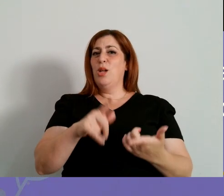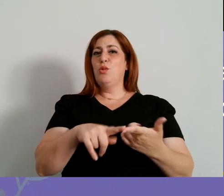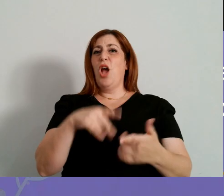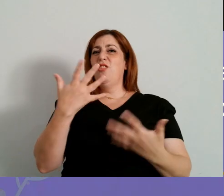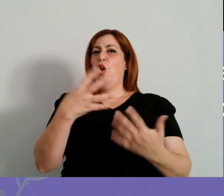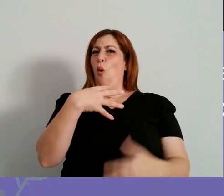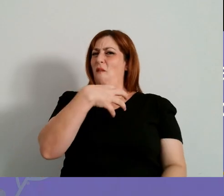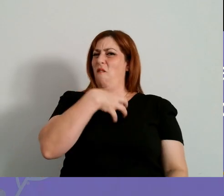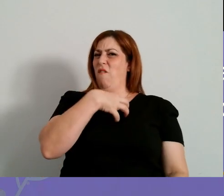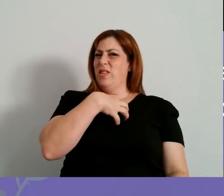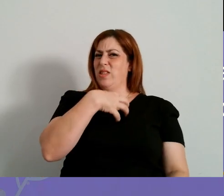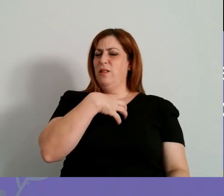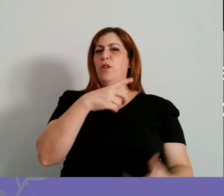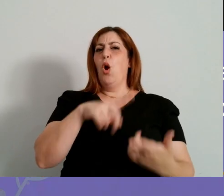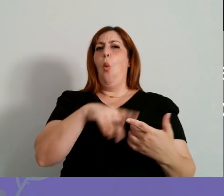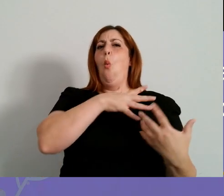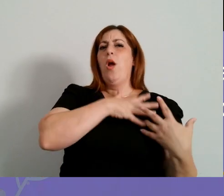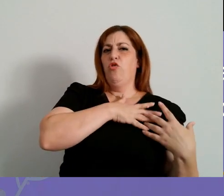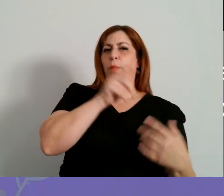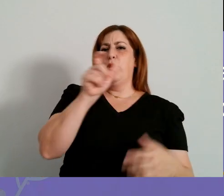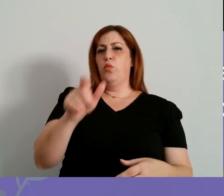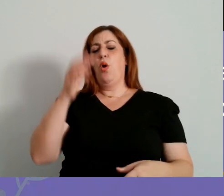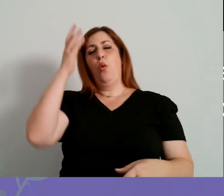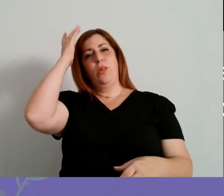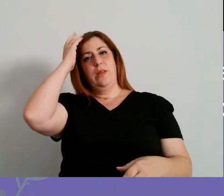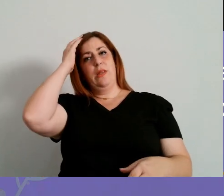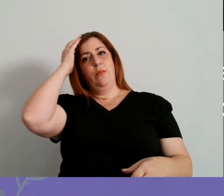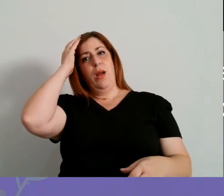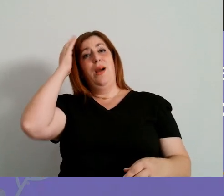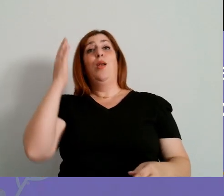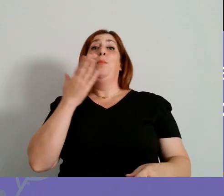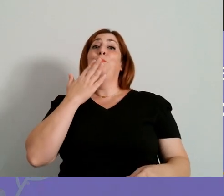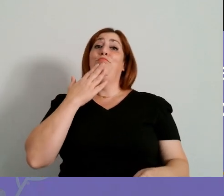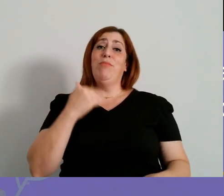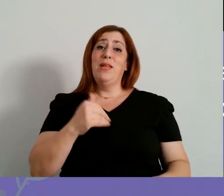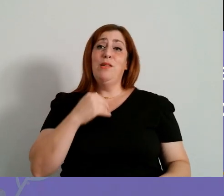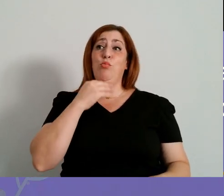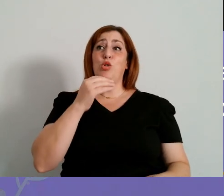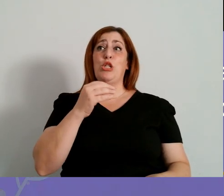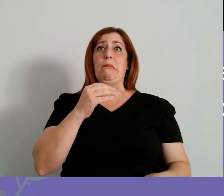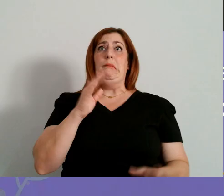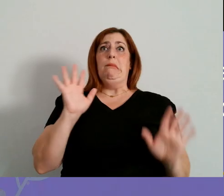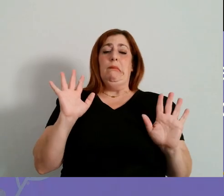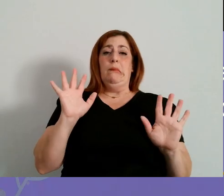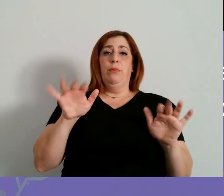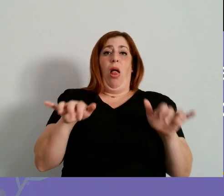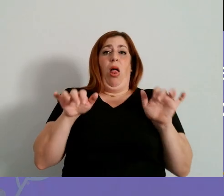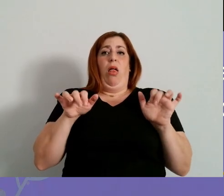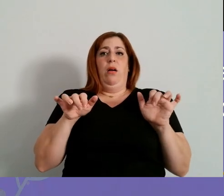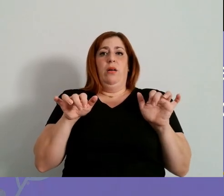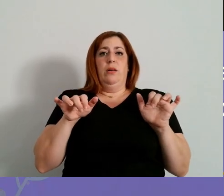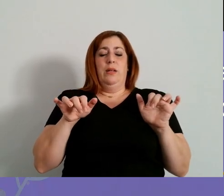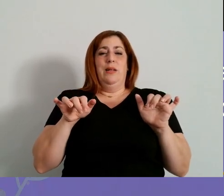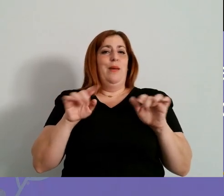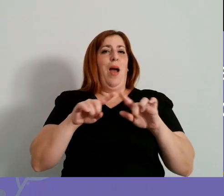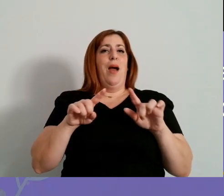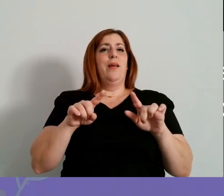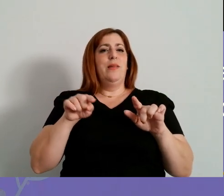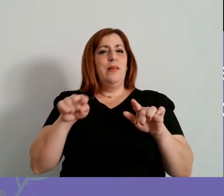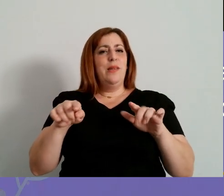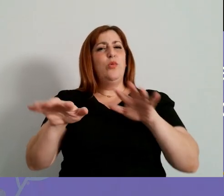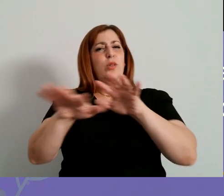person or harms an autistic person, try and use that as a learning experience instead of just closing